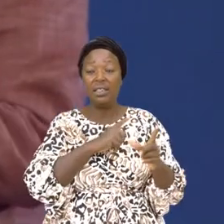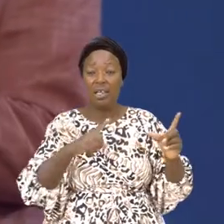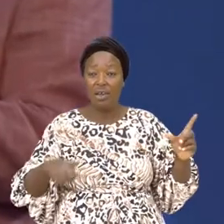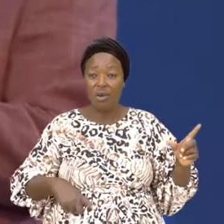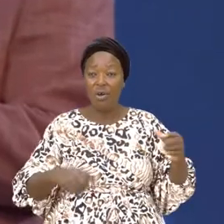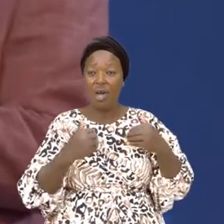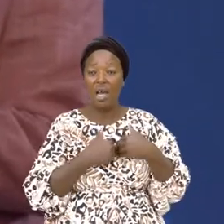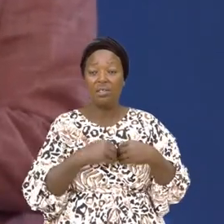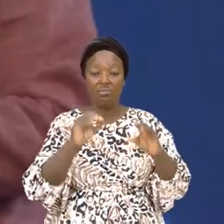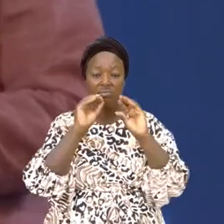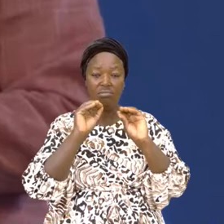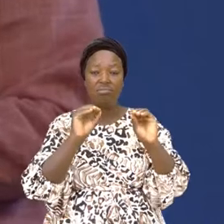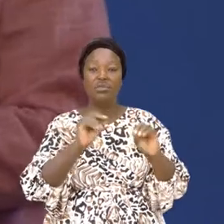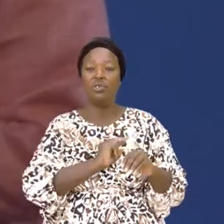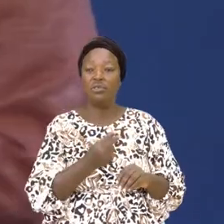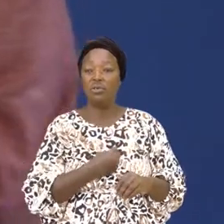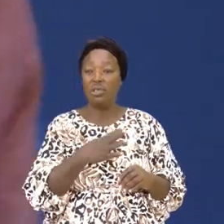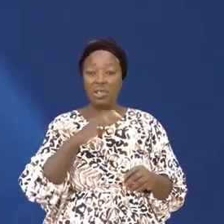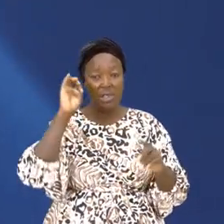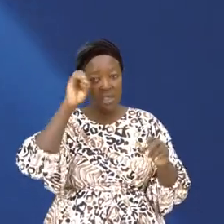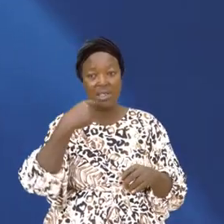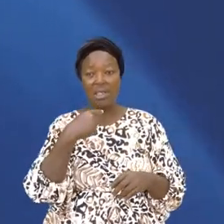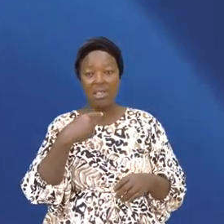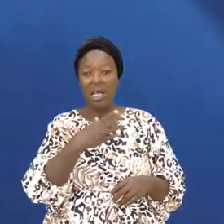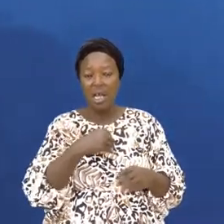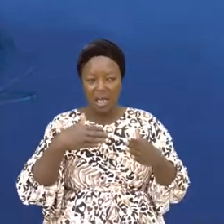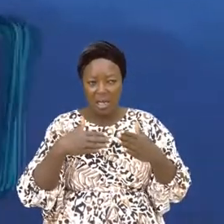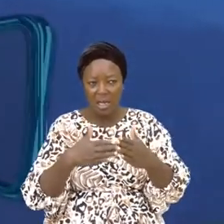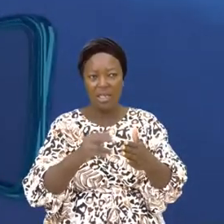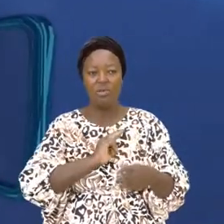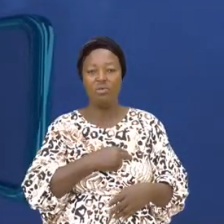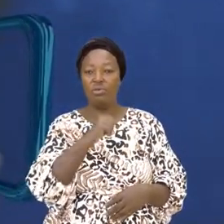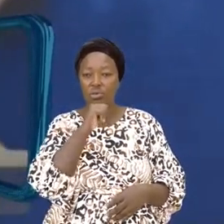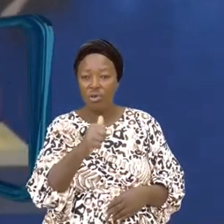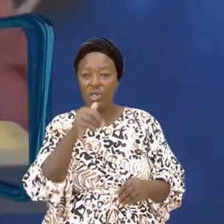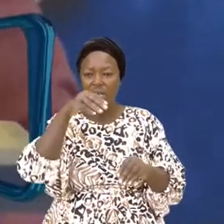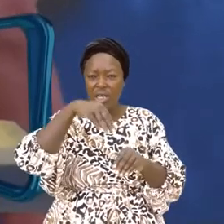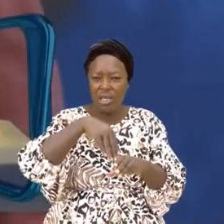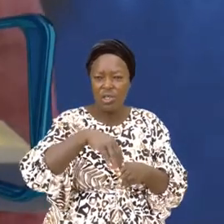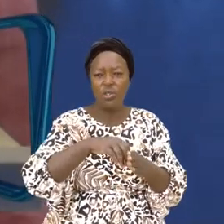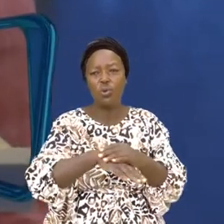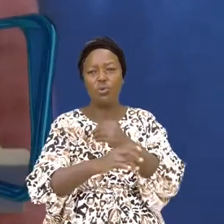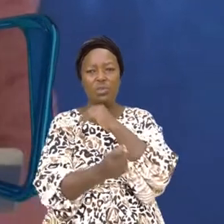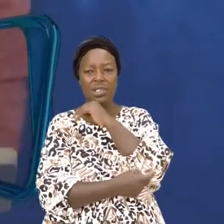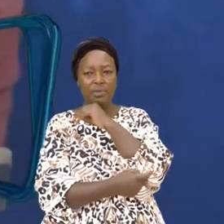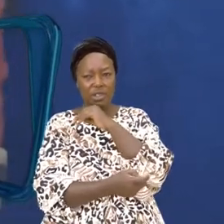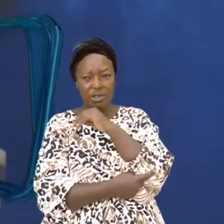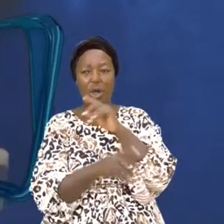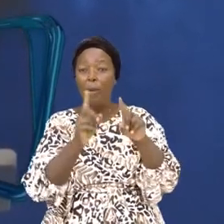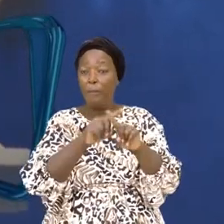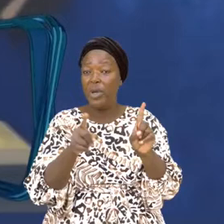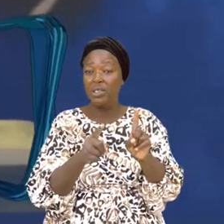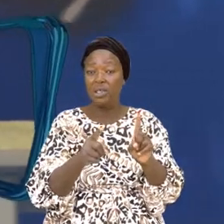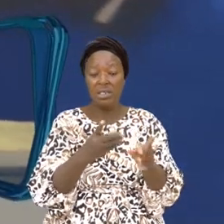has taught us. It said, and lead us not into temptation, but